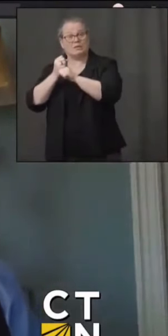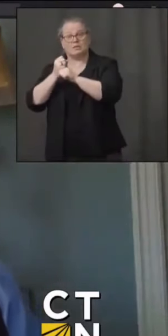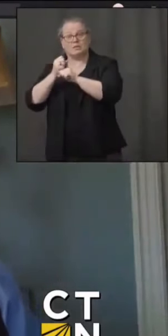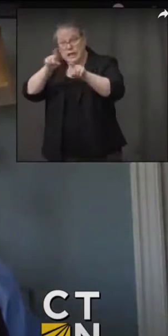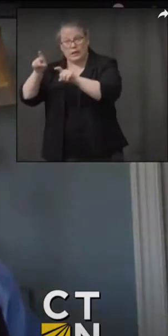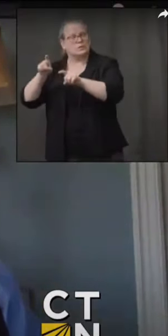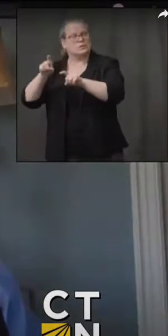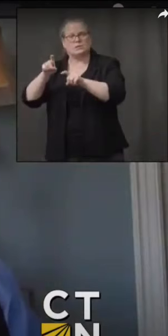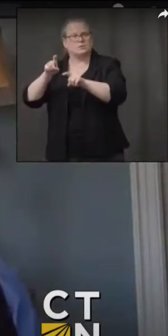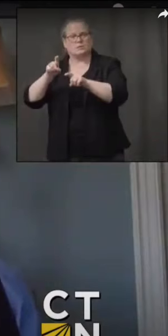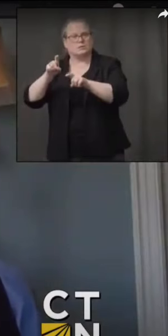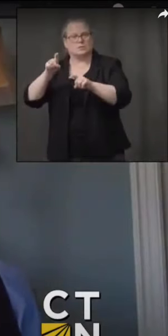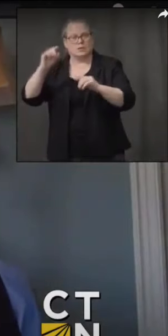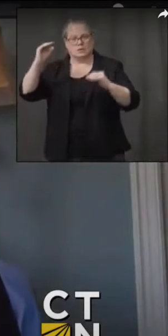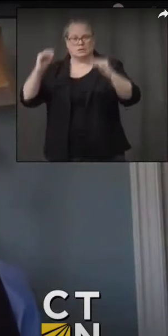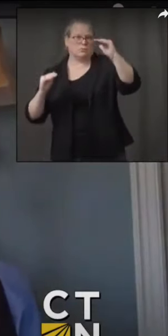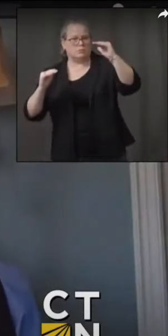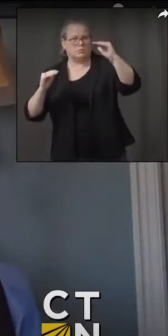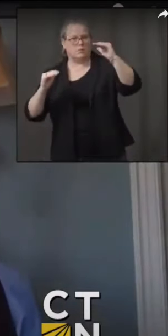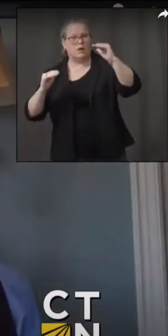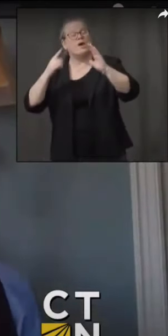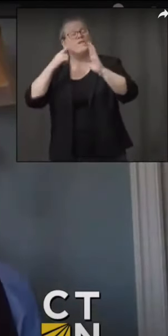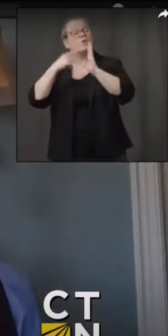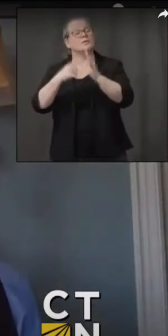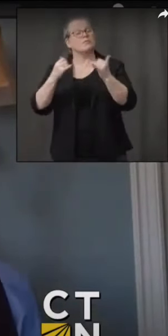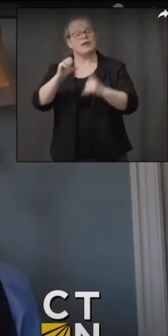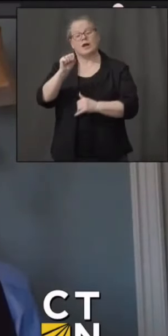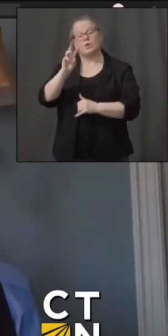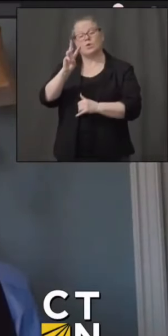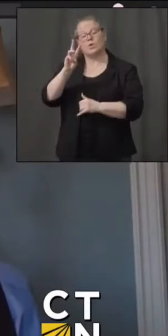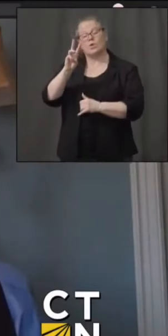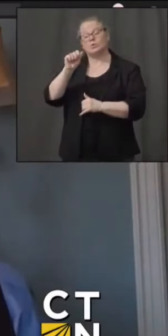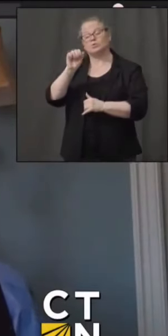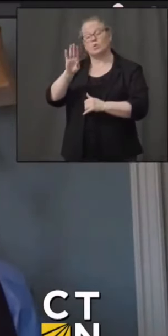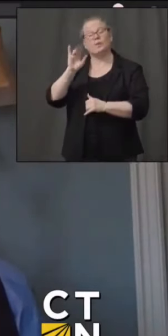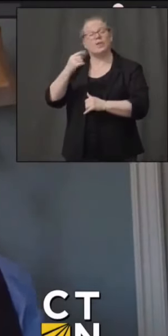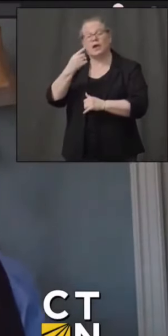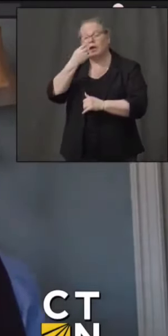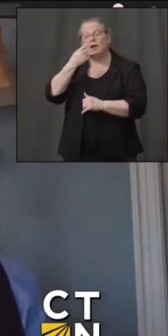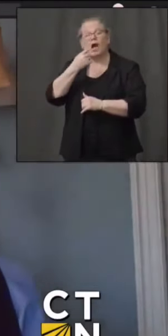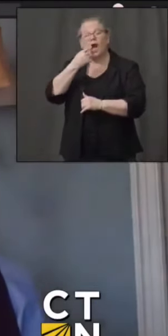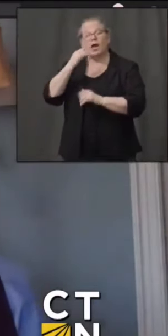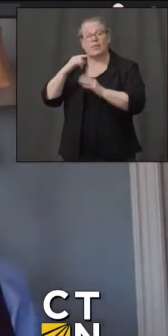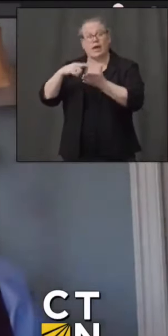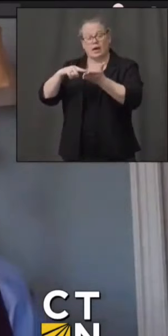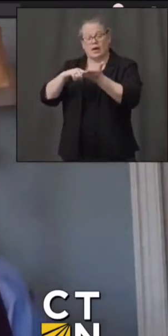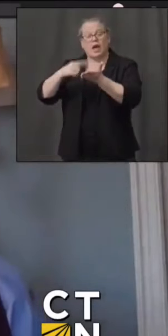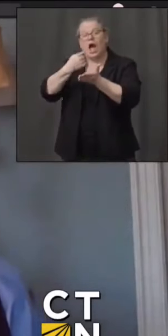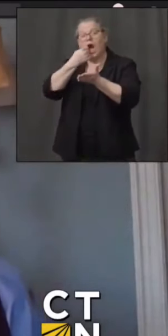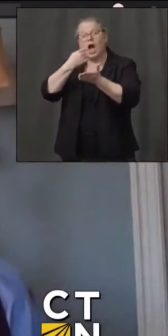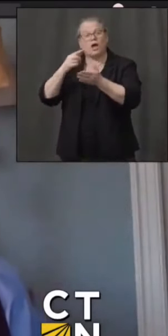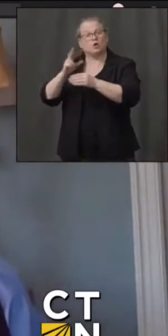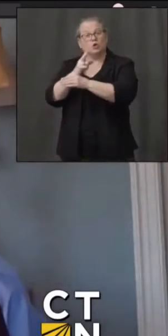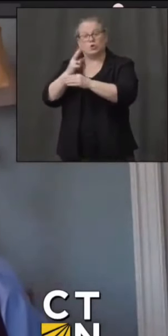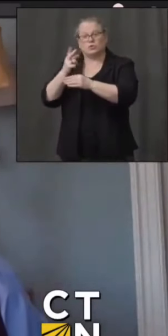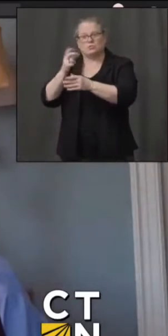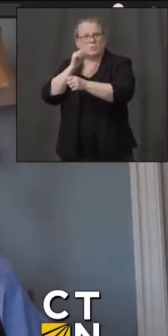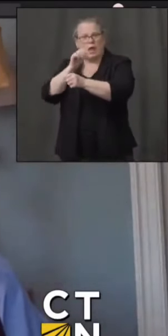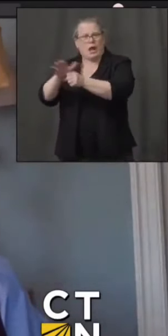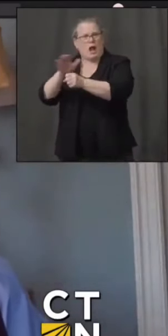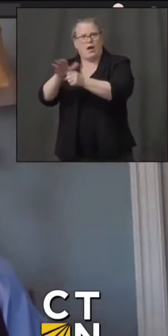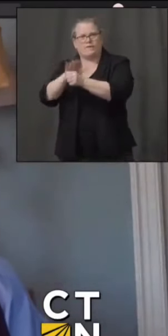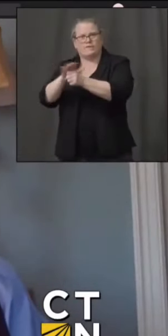actually that's limiting some of the testing that we're able to get done, is that we can't get the samples that are needed to take